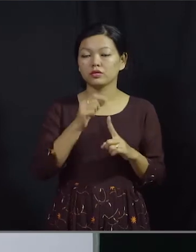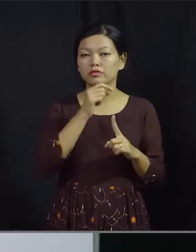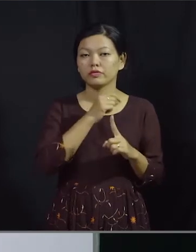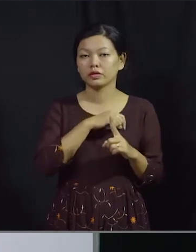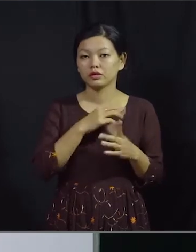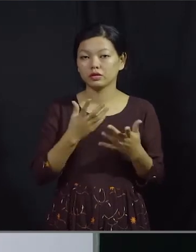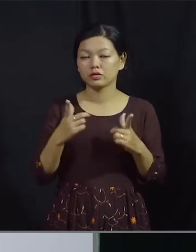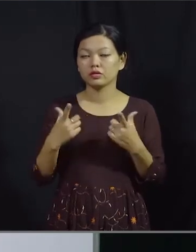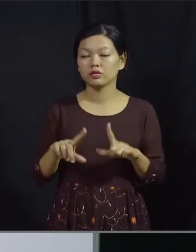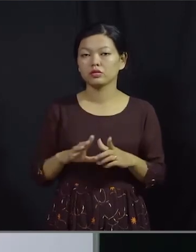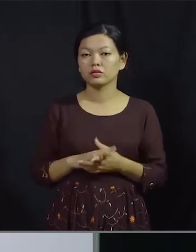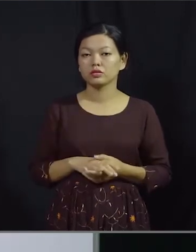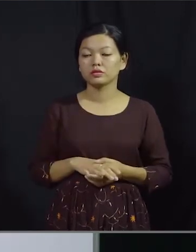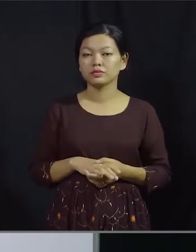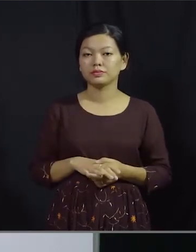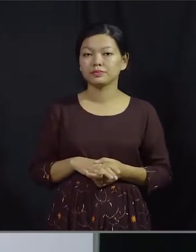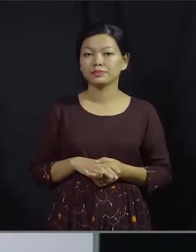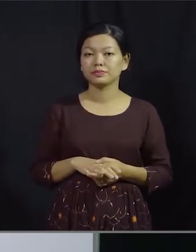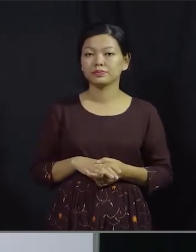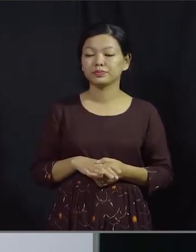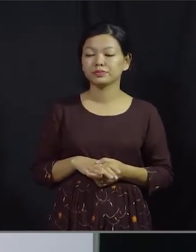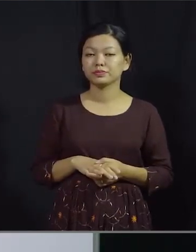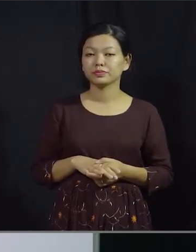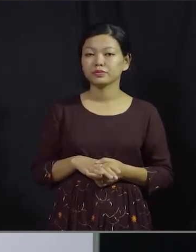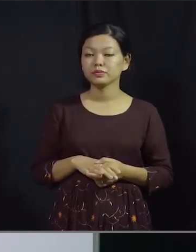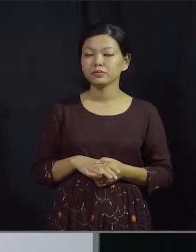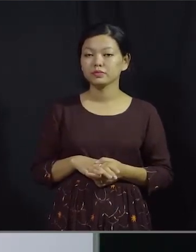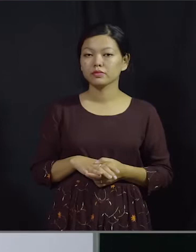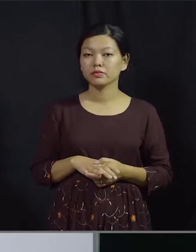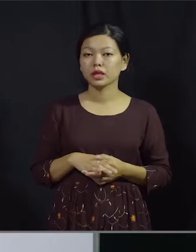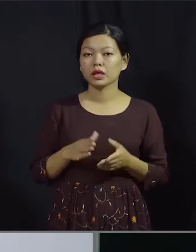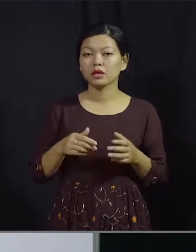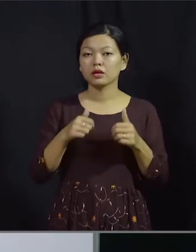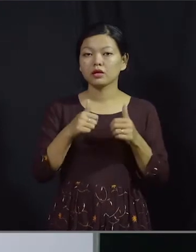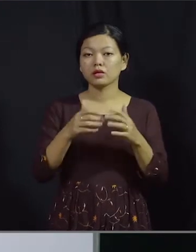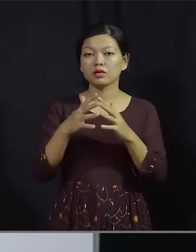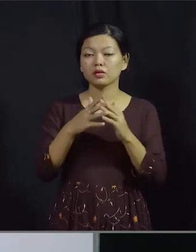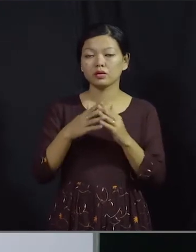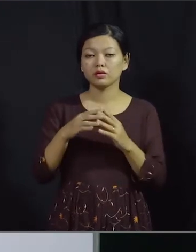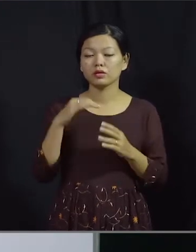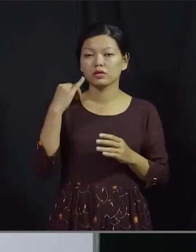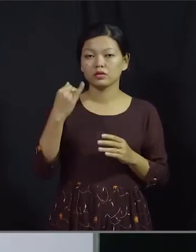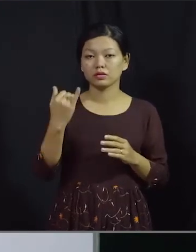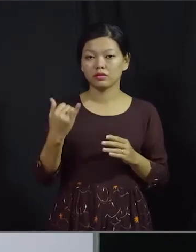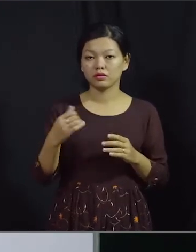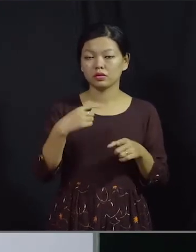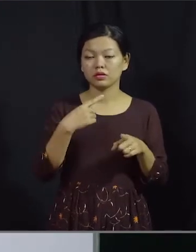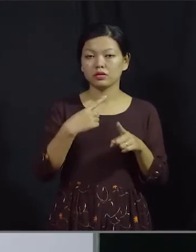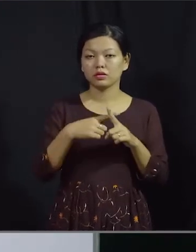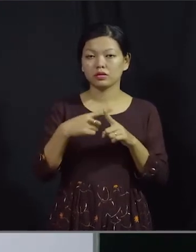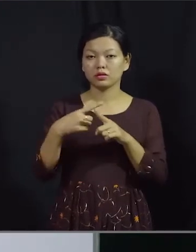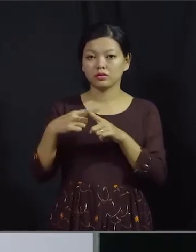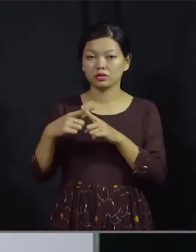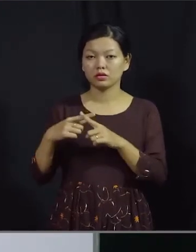after calculation of the value of goodwill, finding out the value of goodwill, we will have to calculate who